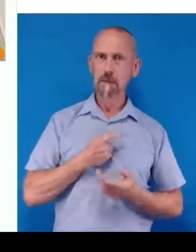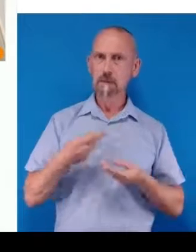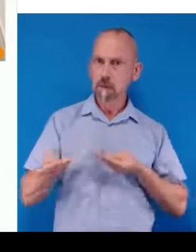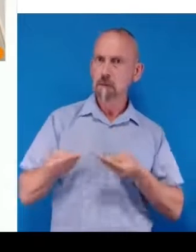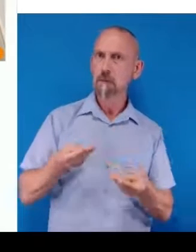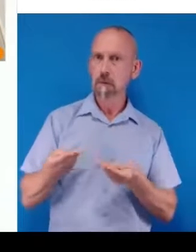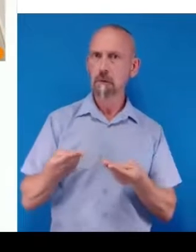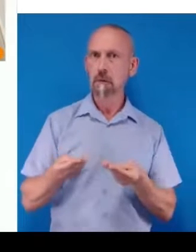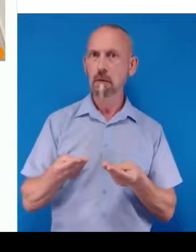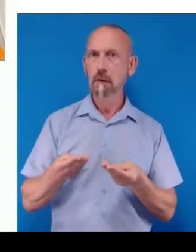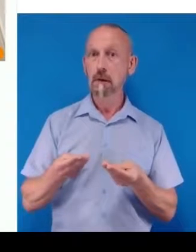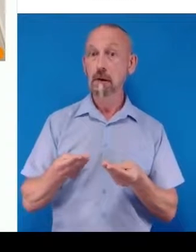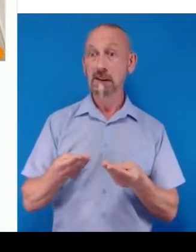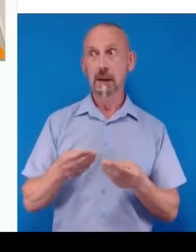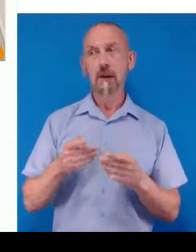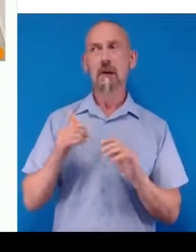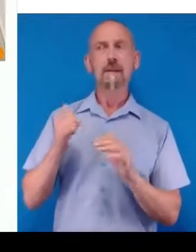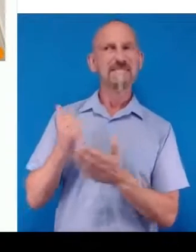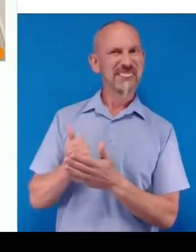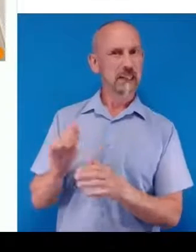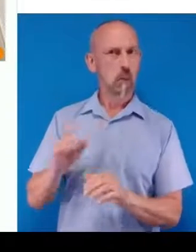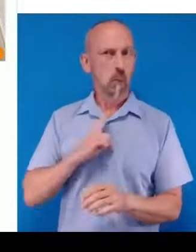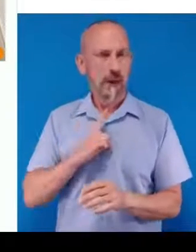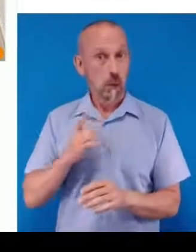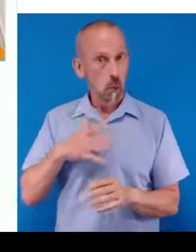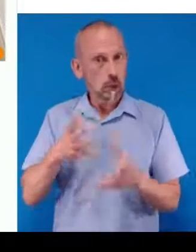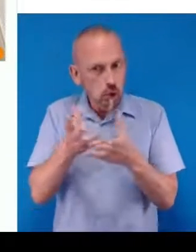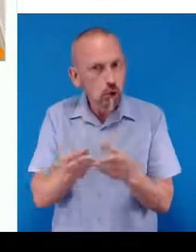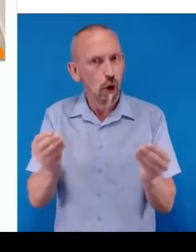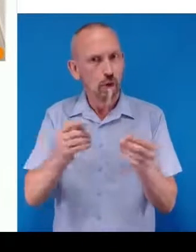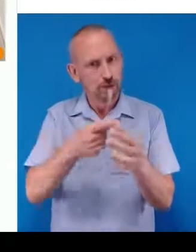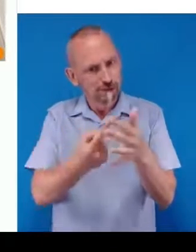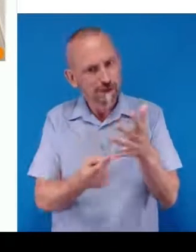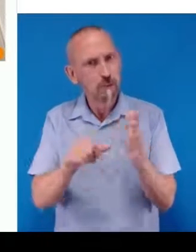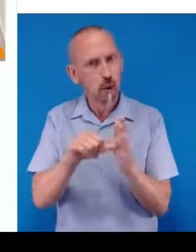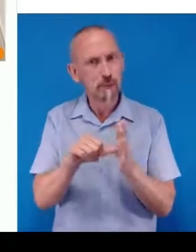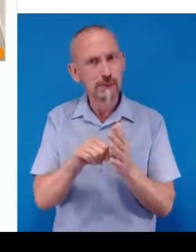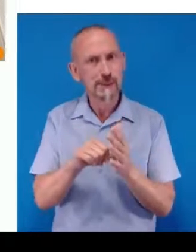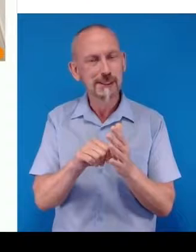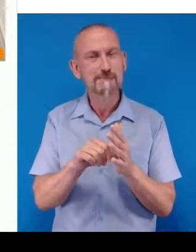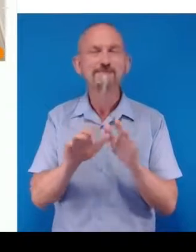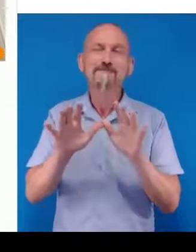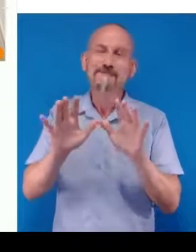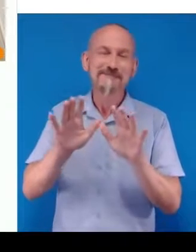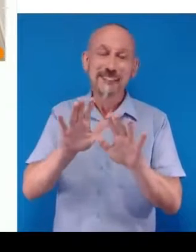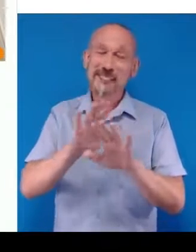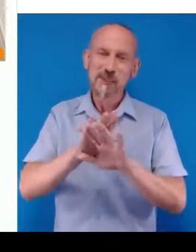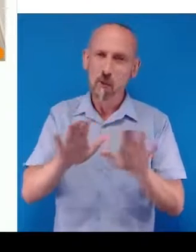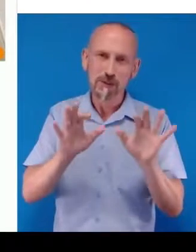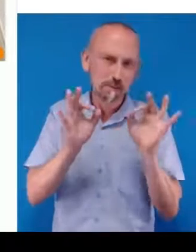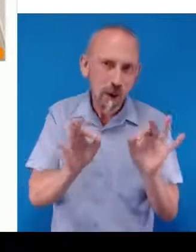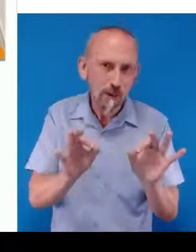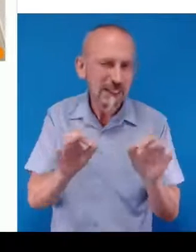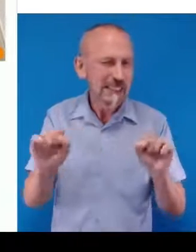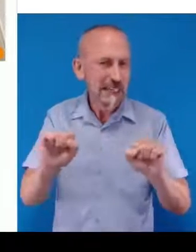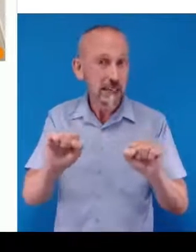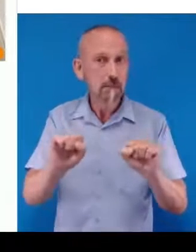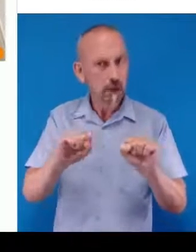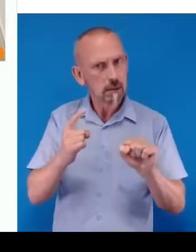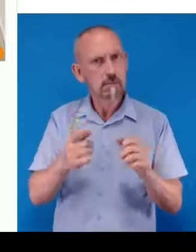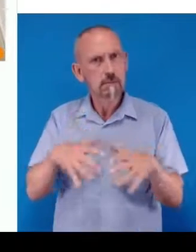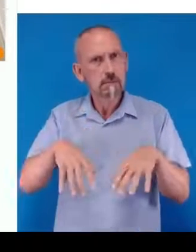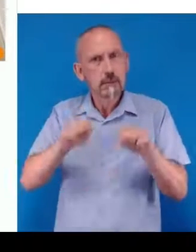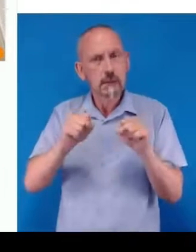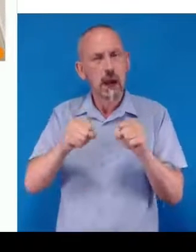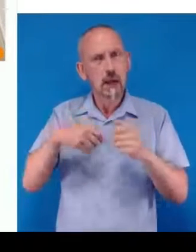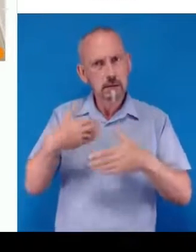solve everybody's problems. Now, don't get me wrong, we could solve them better, but it was the start. This is the start. We've